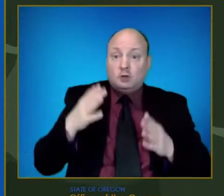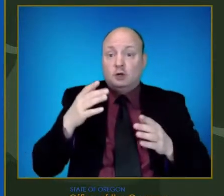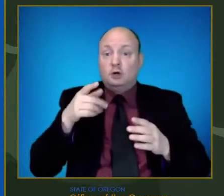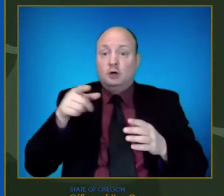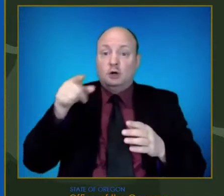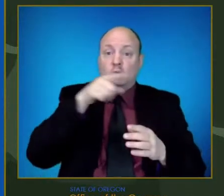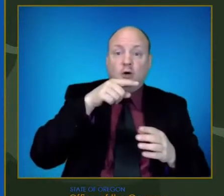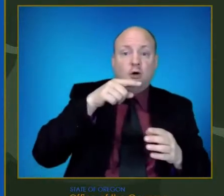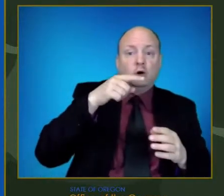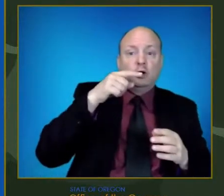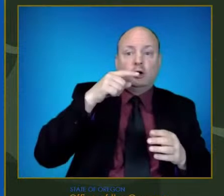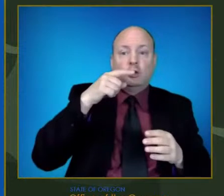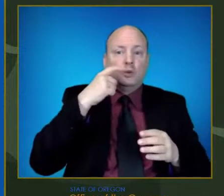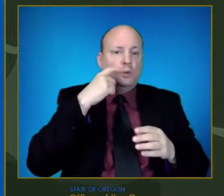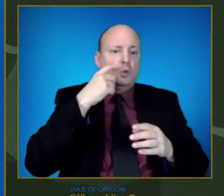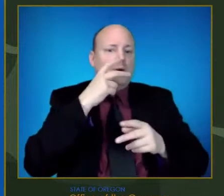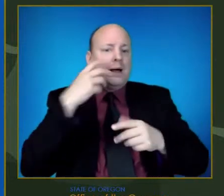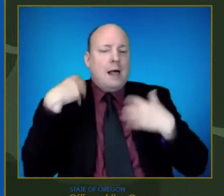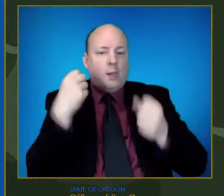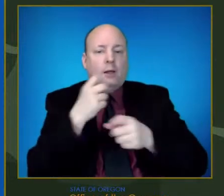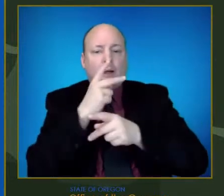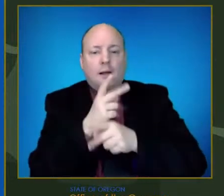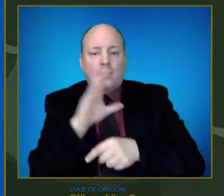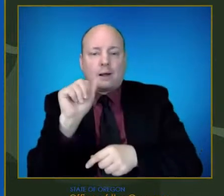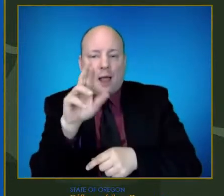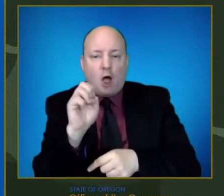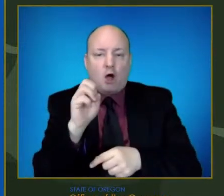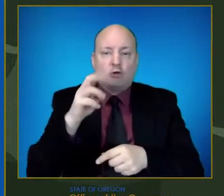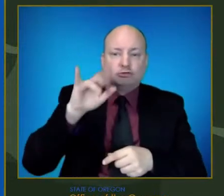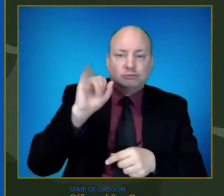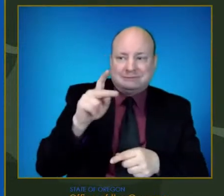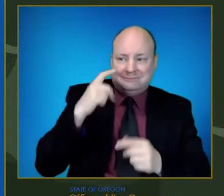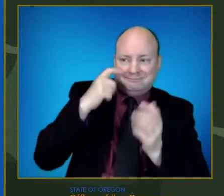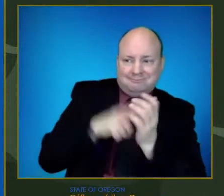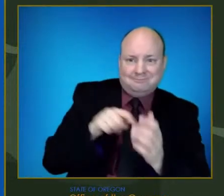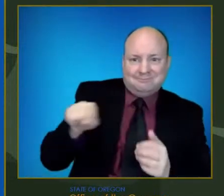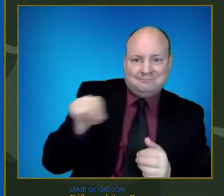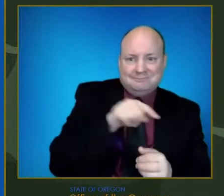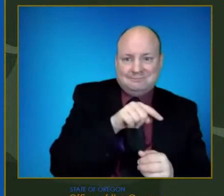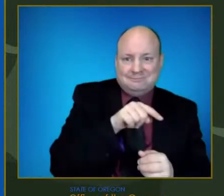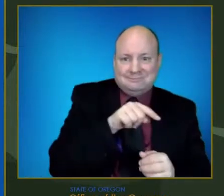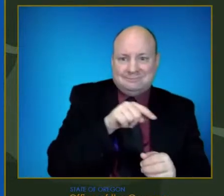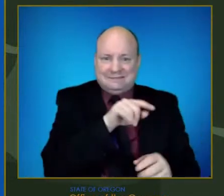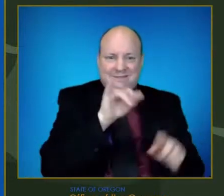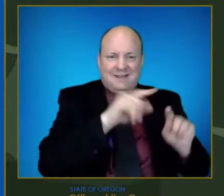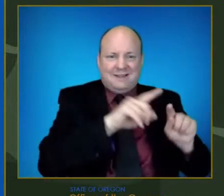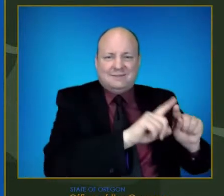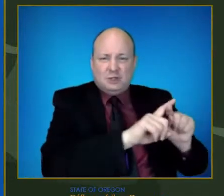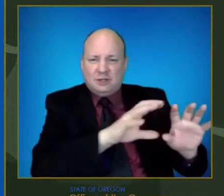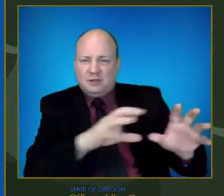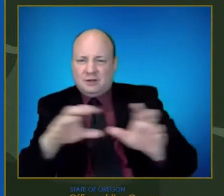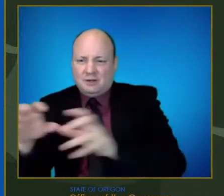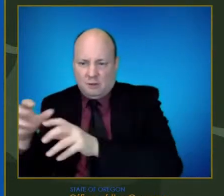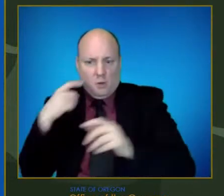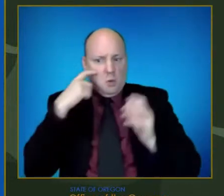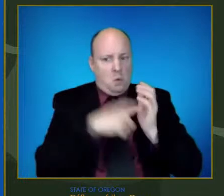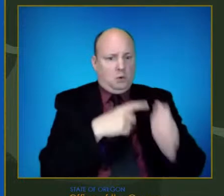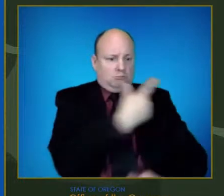of serious outcomes if they do get sick. And that's really where we are right now, focused through the end of April.